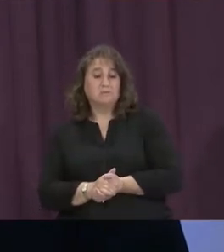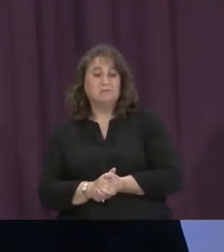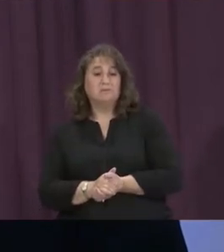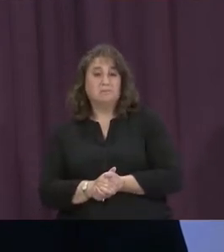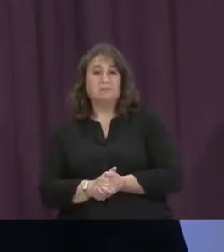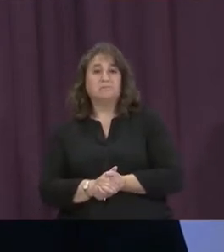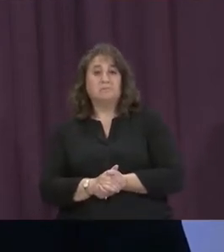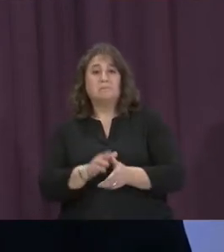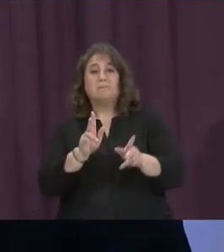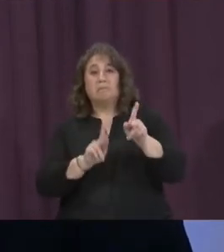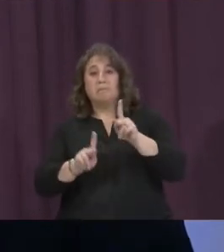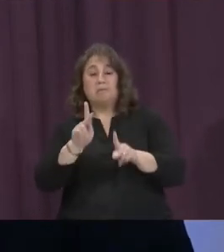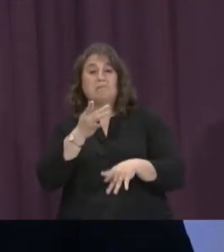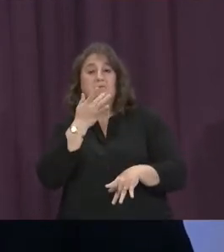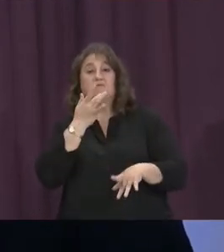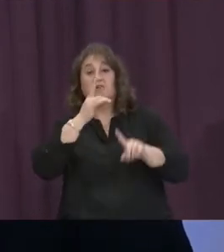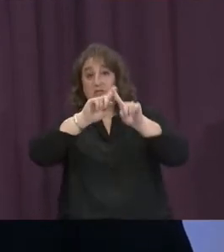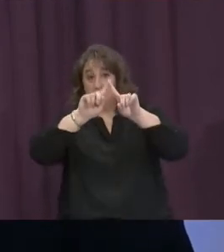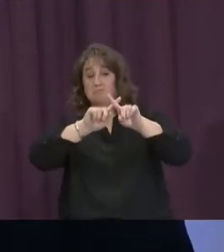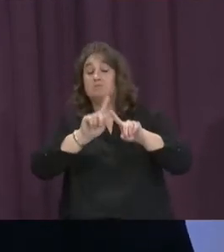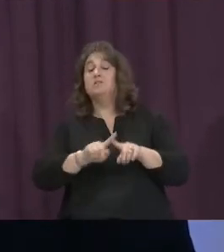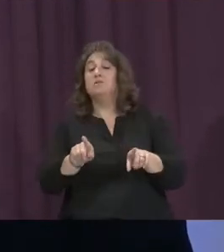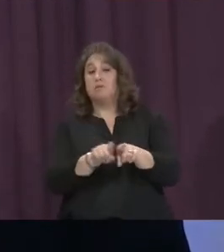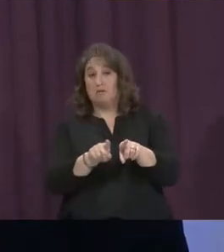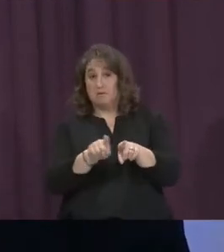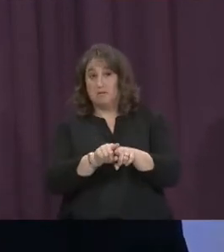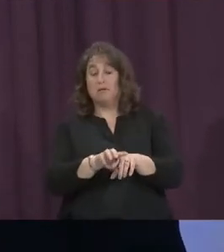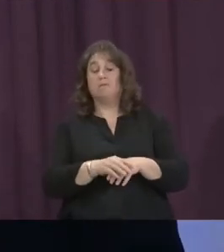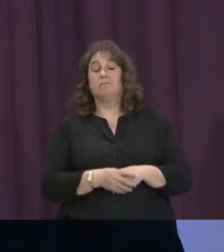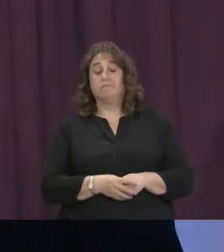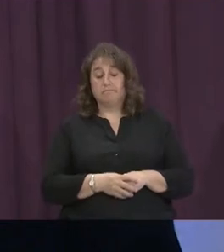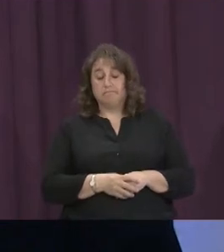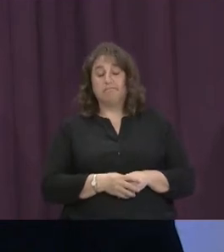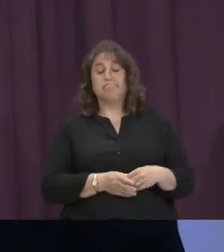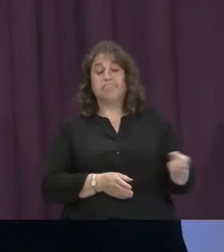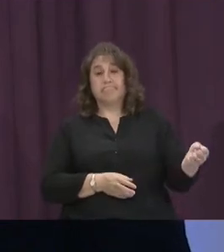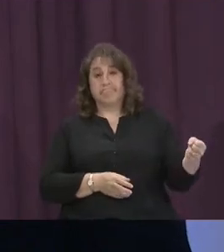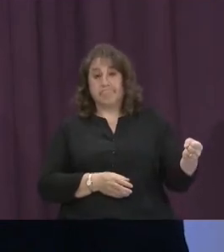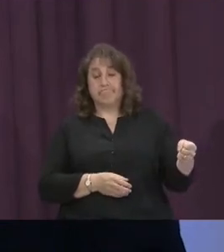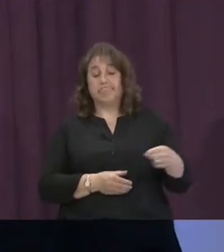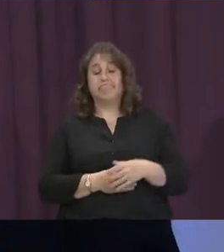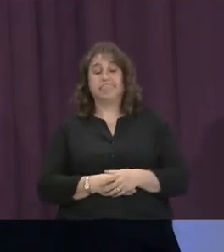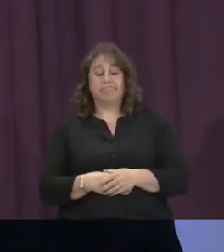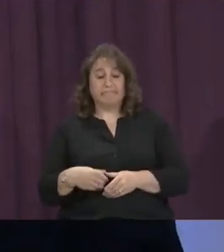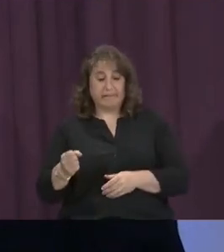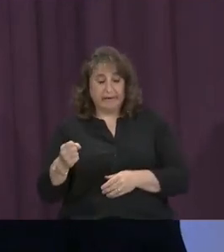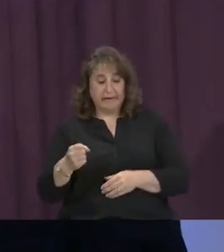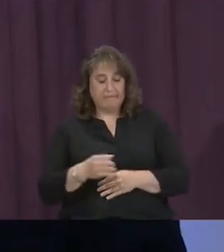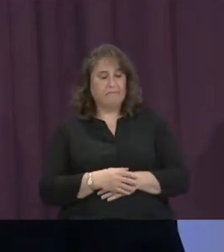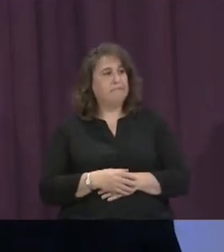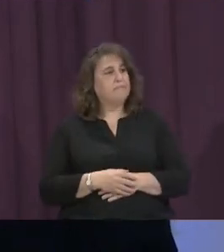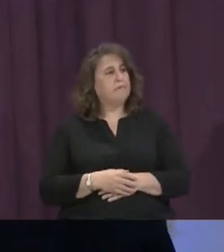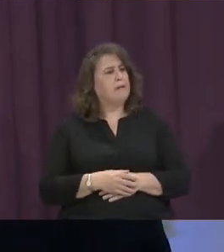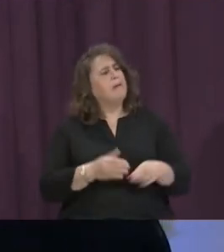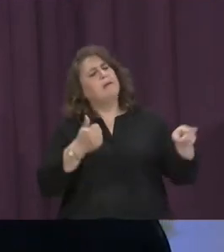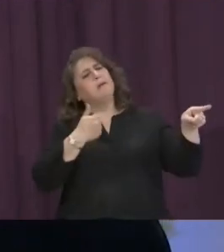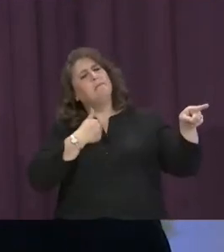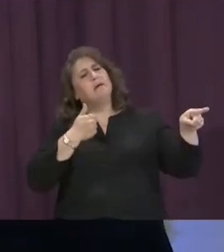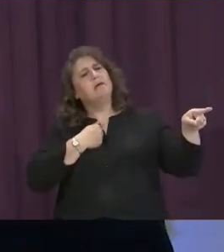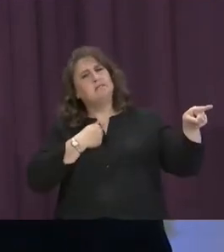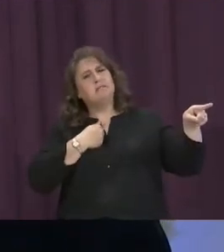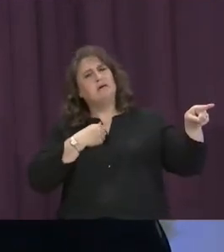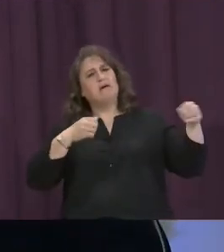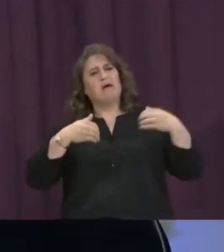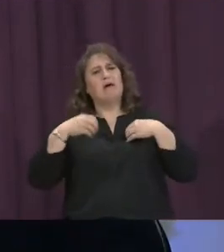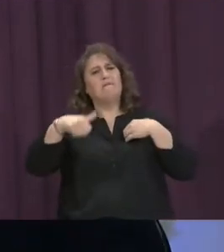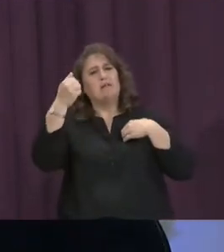you know, people have differences in that as well. Mm-hmm. Absolutely. Absolutely. You know, I have another one that stands out